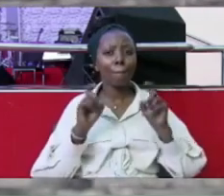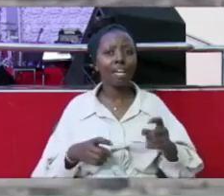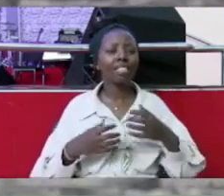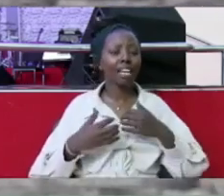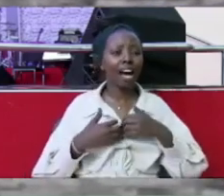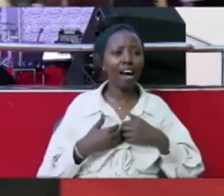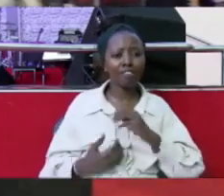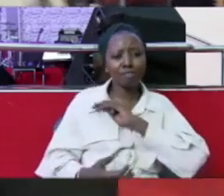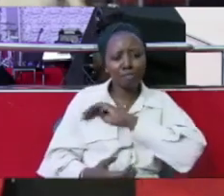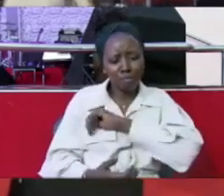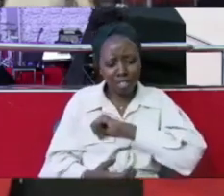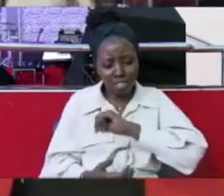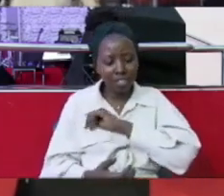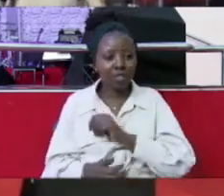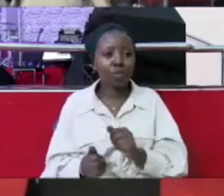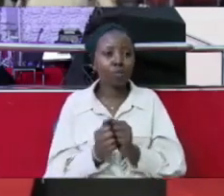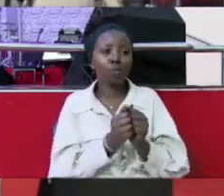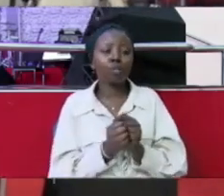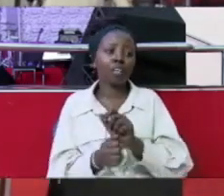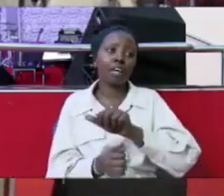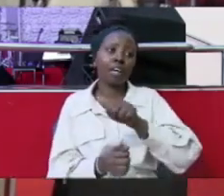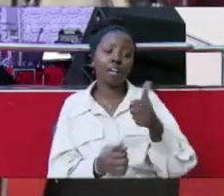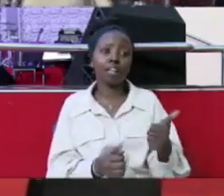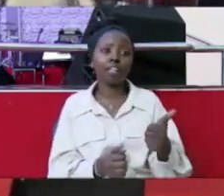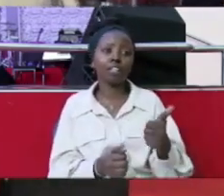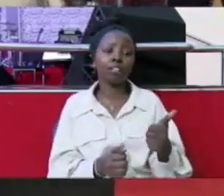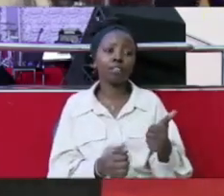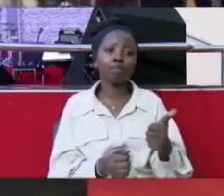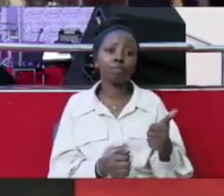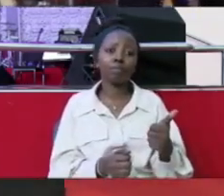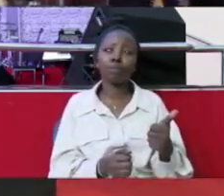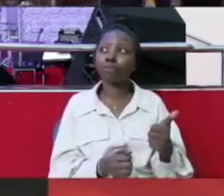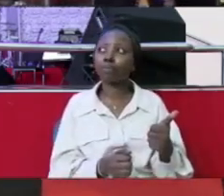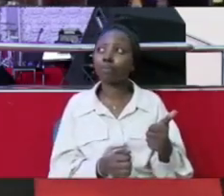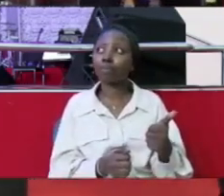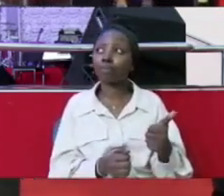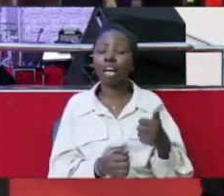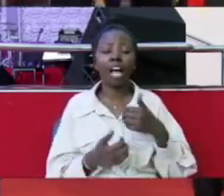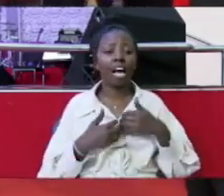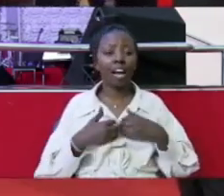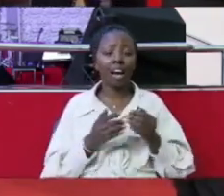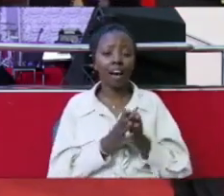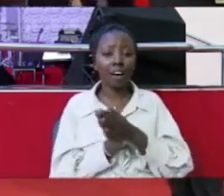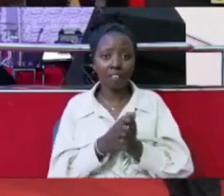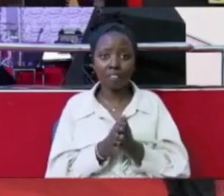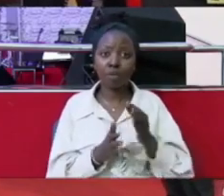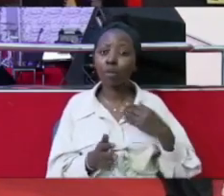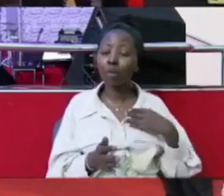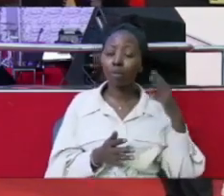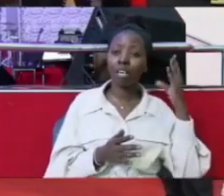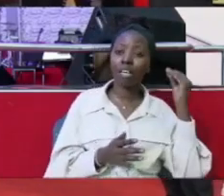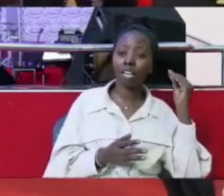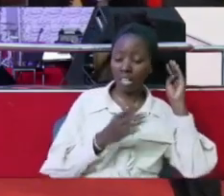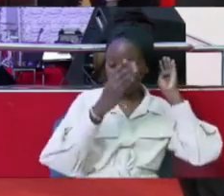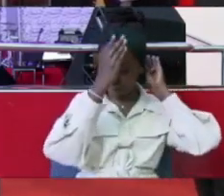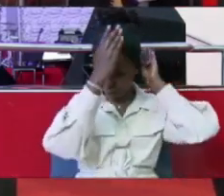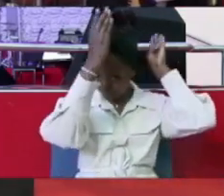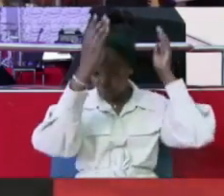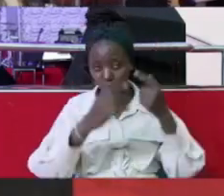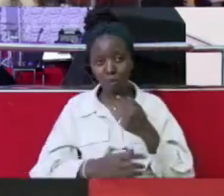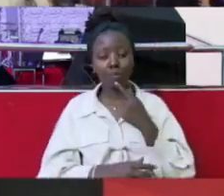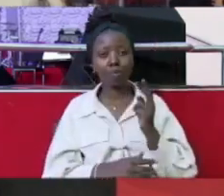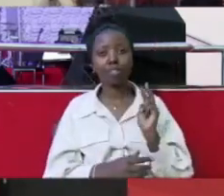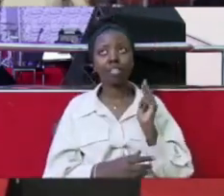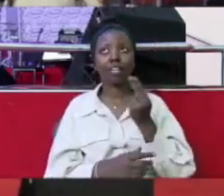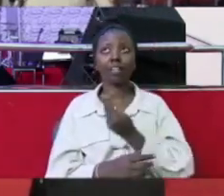kifikia kiwango kama hiki unafaa kuwa na ile tabia ya uvumilivu. And there is a story I had Bishop Terras. Na kuna hadithi ambayo